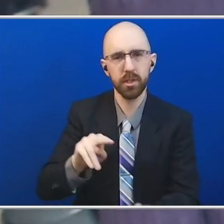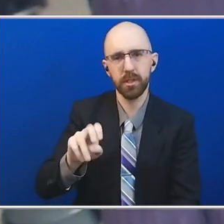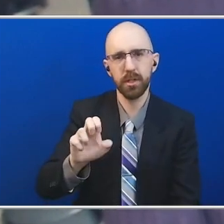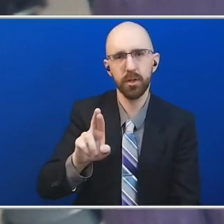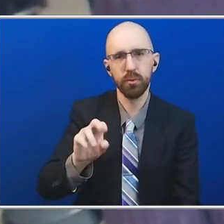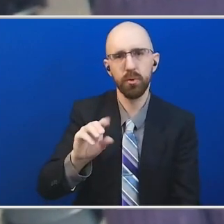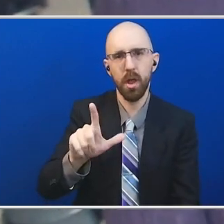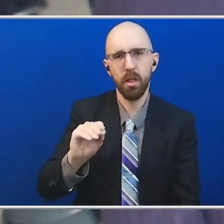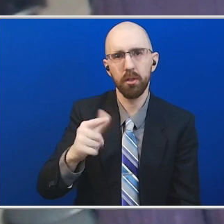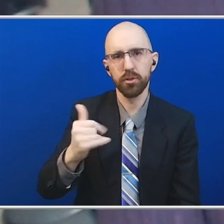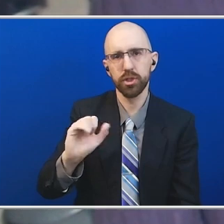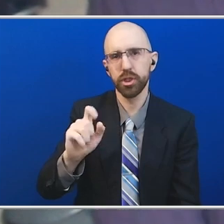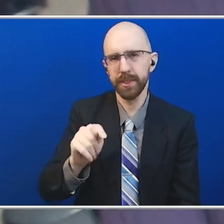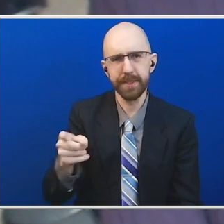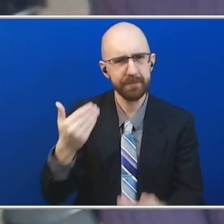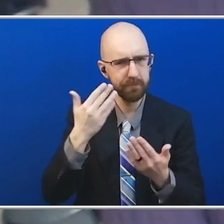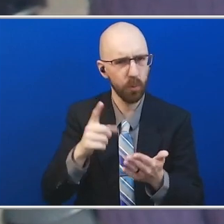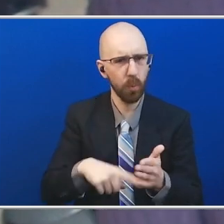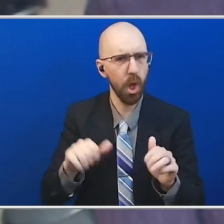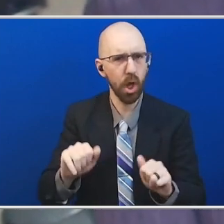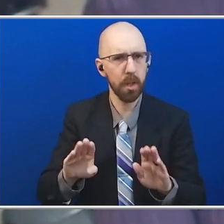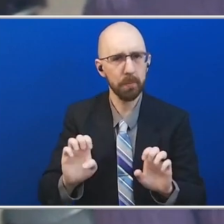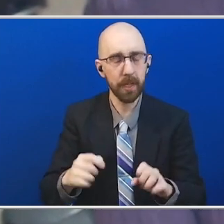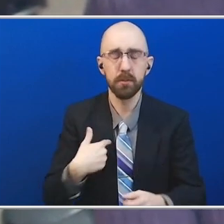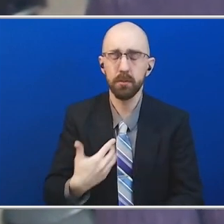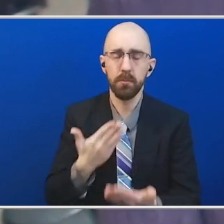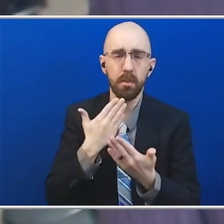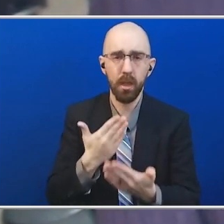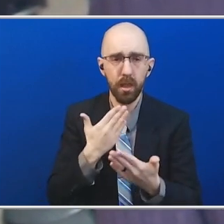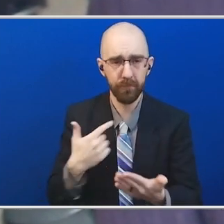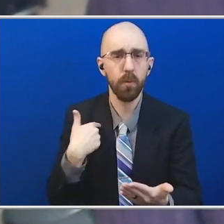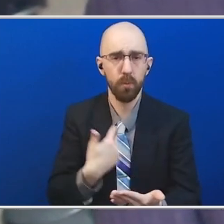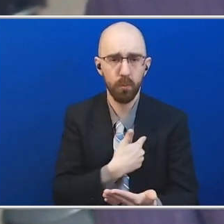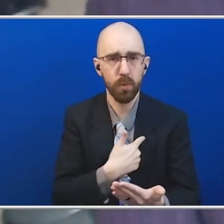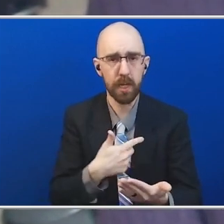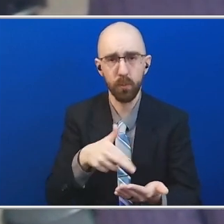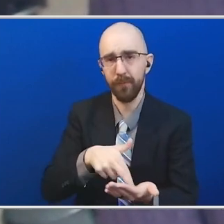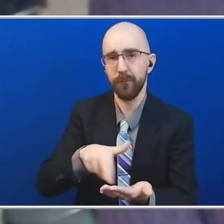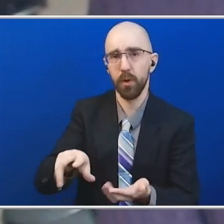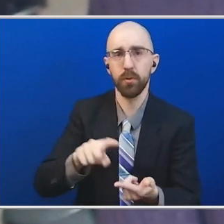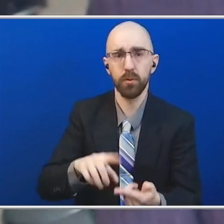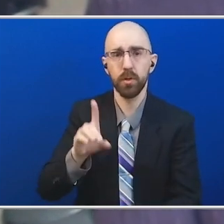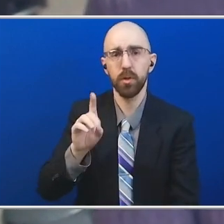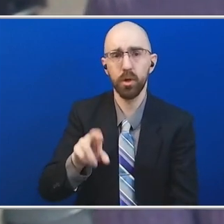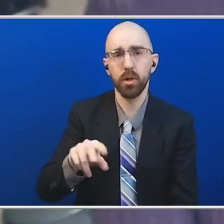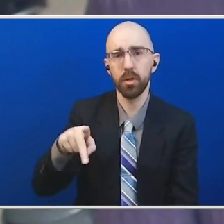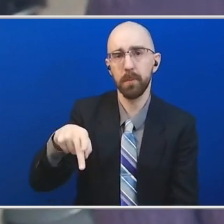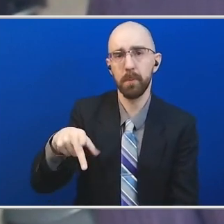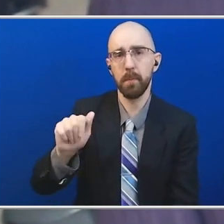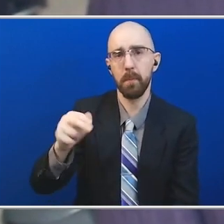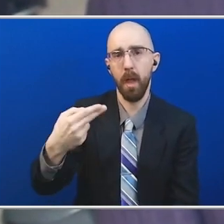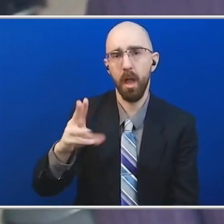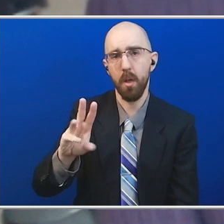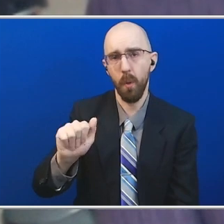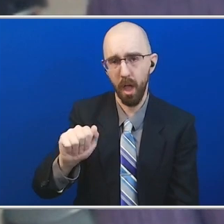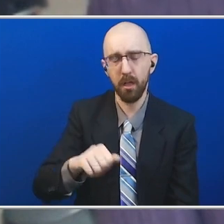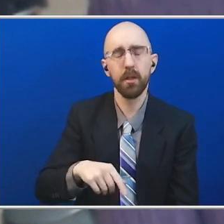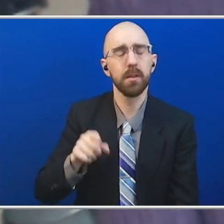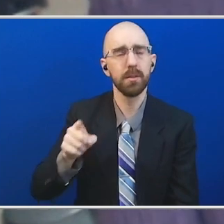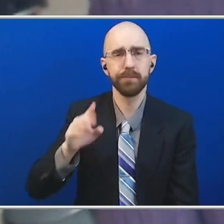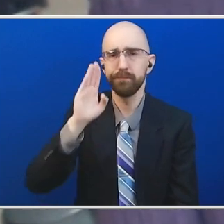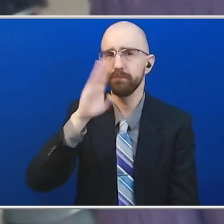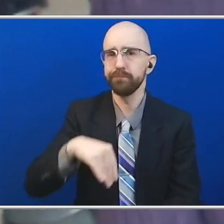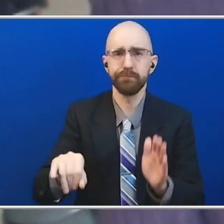could be, and so I'm so thankful we got referred to Dr. Pawa, and he knew right